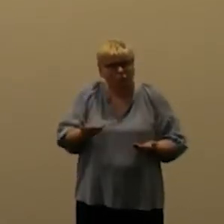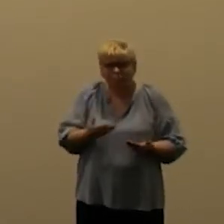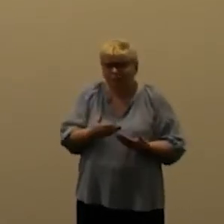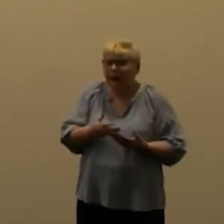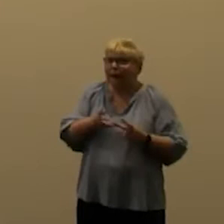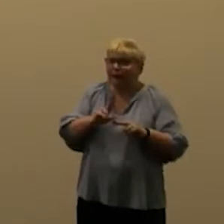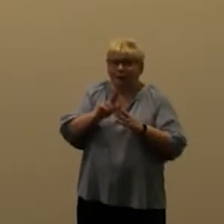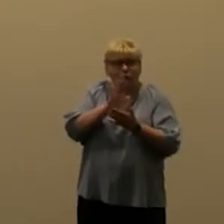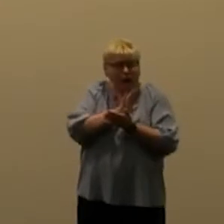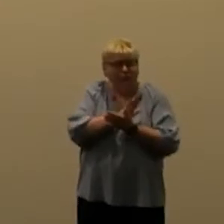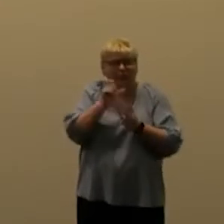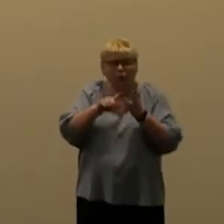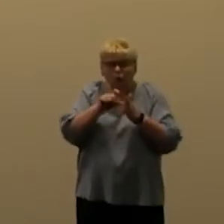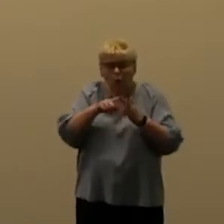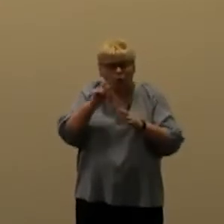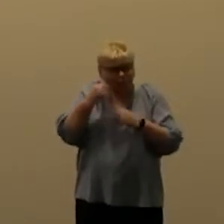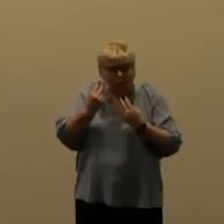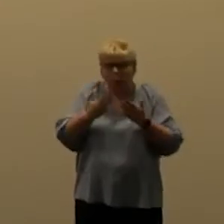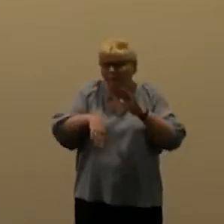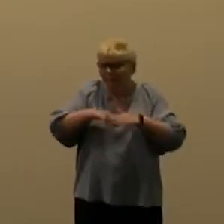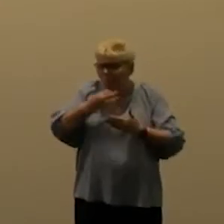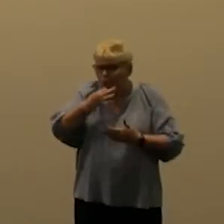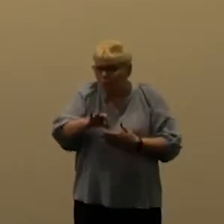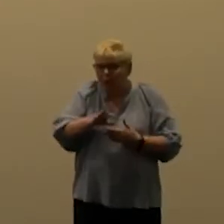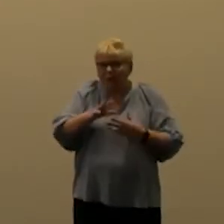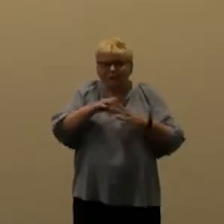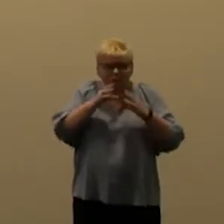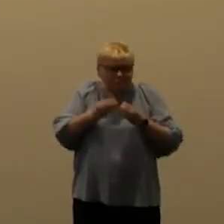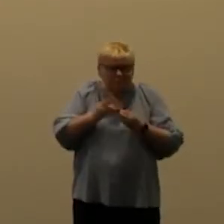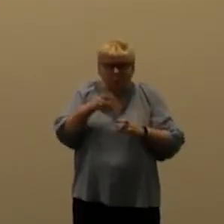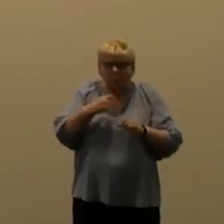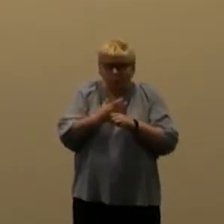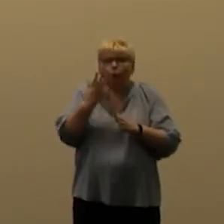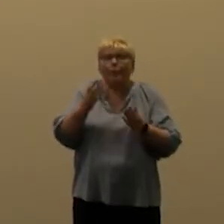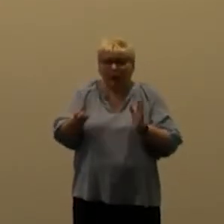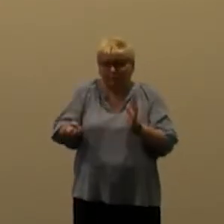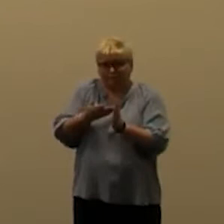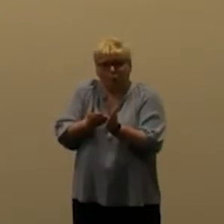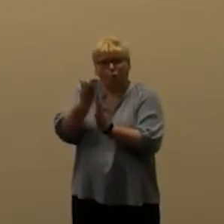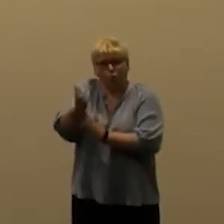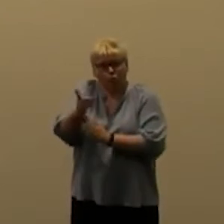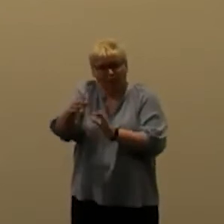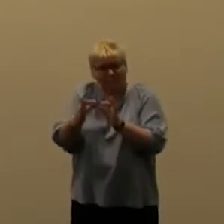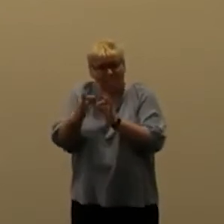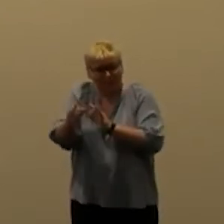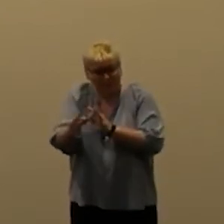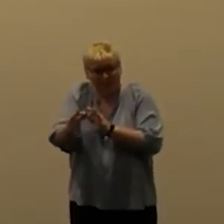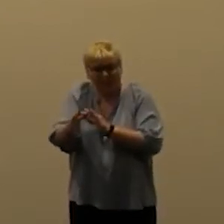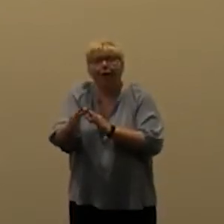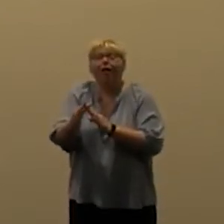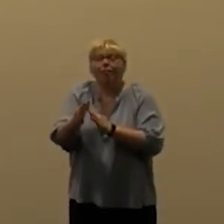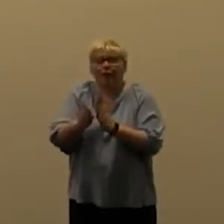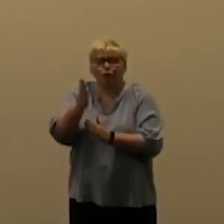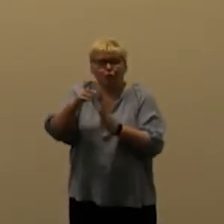guys are happy, code review and merge the pull requests, what it's going to do is we got a pipeline in Azure Devops. It's going to compile